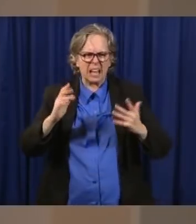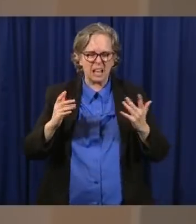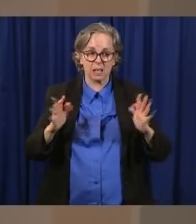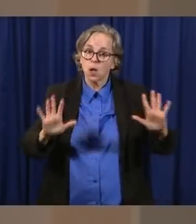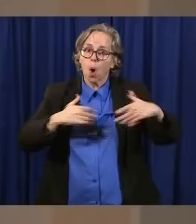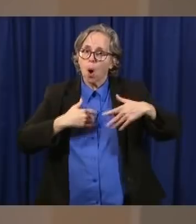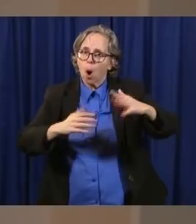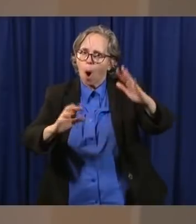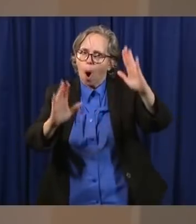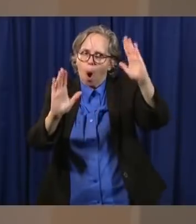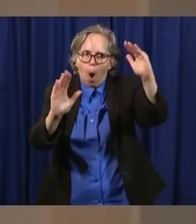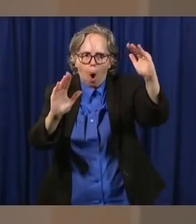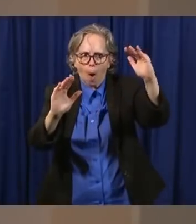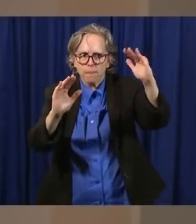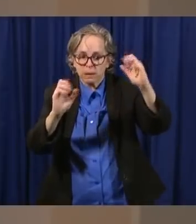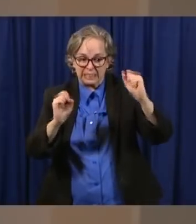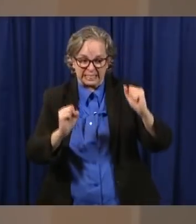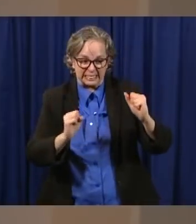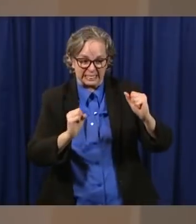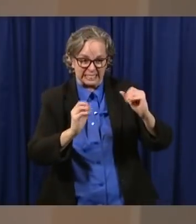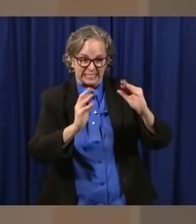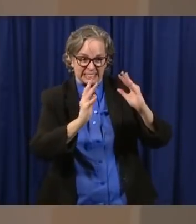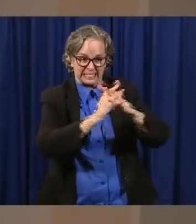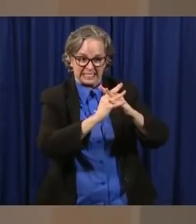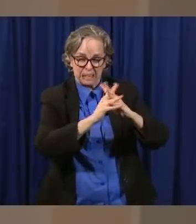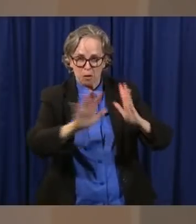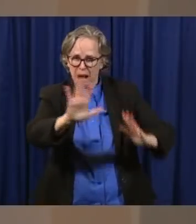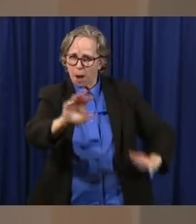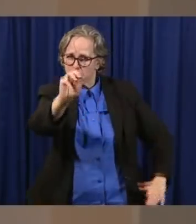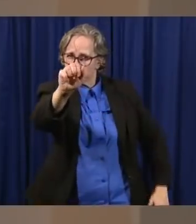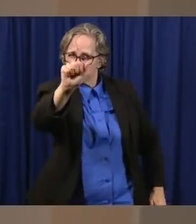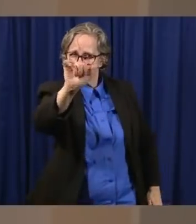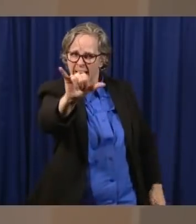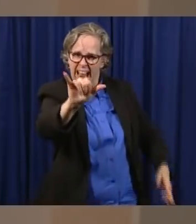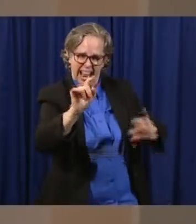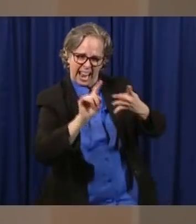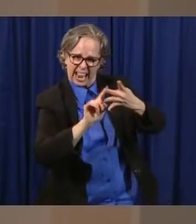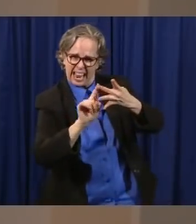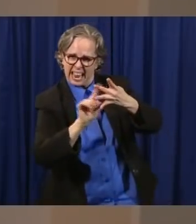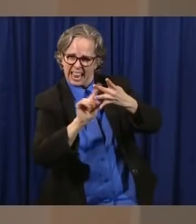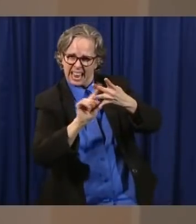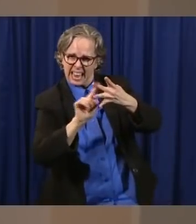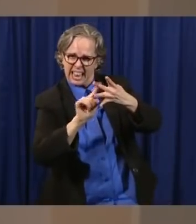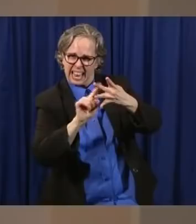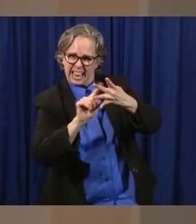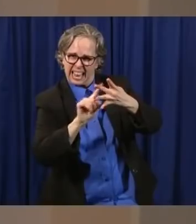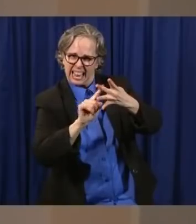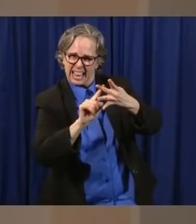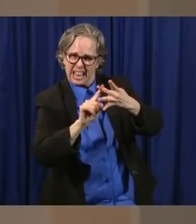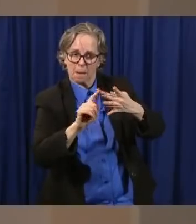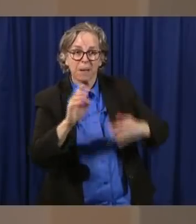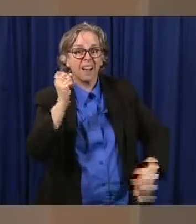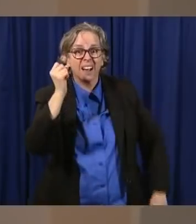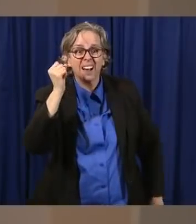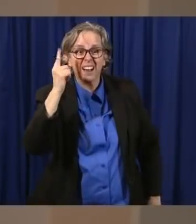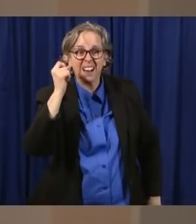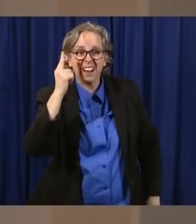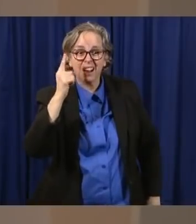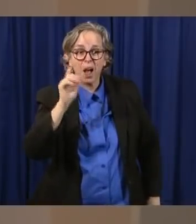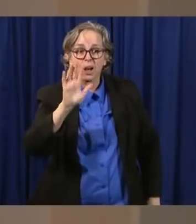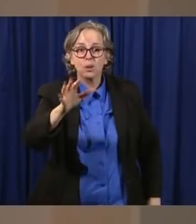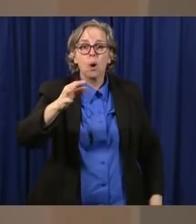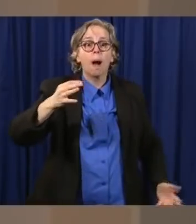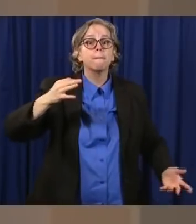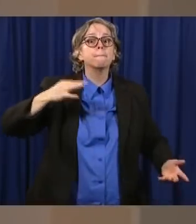probably mid-May, hopefully on the earlier side of that. But everybody's benefits will be backdated to the time that you were eligible. So